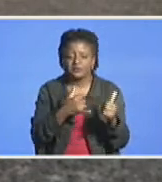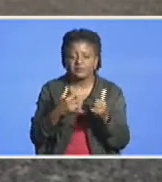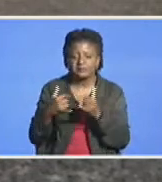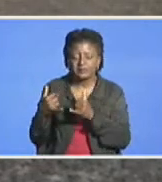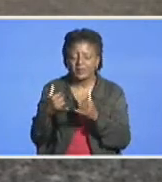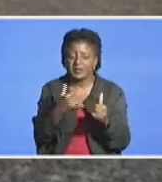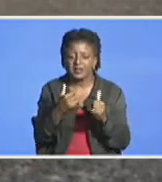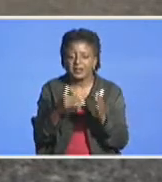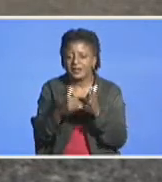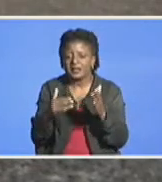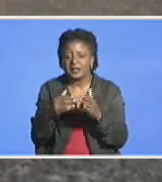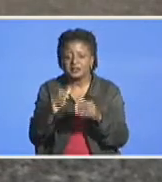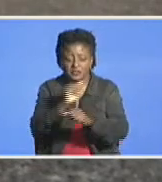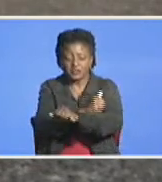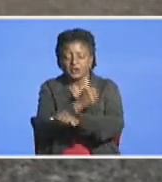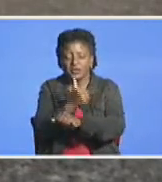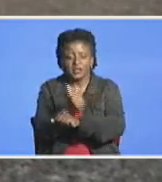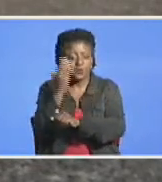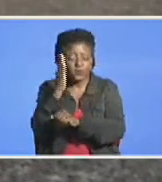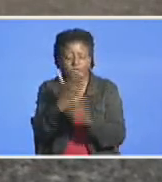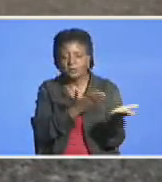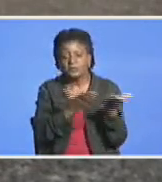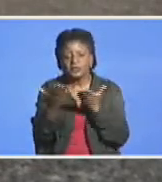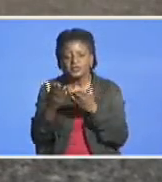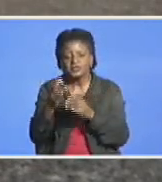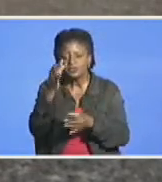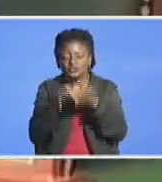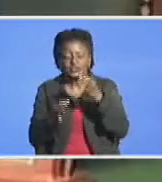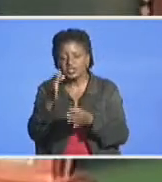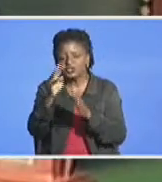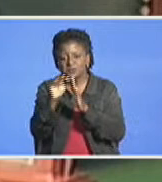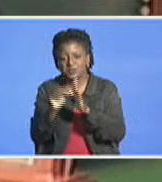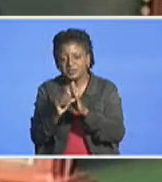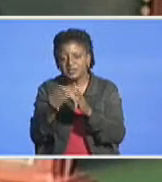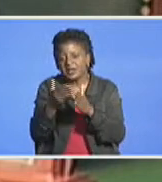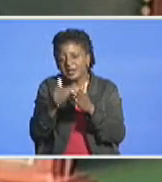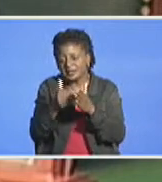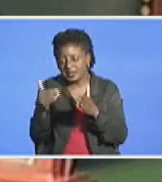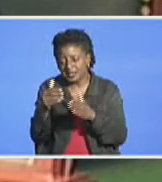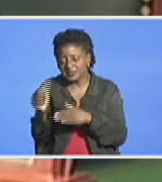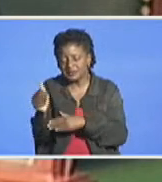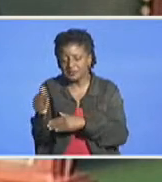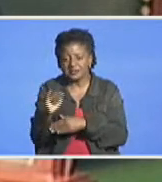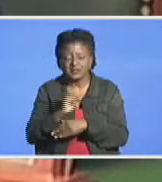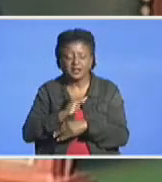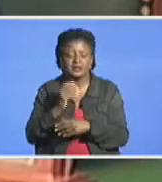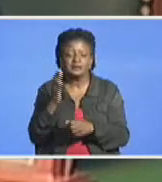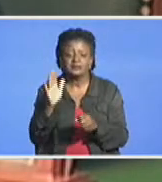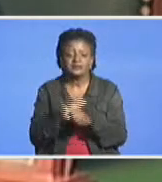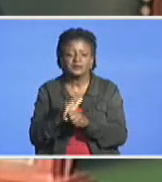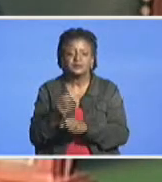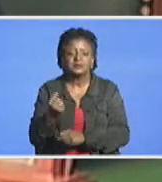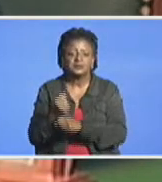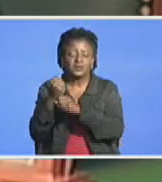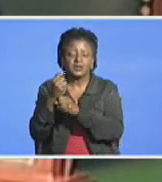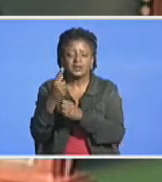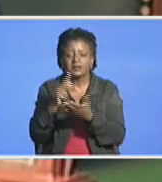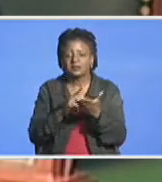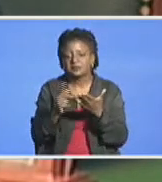will bring judgment against themselves. That I fully endorse the